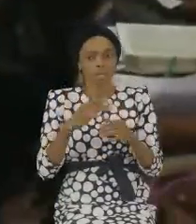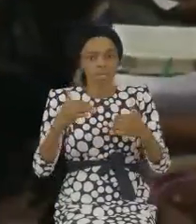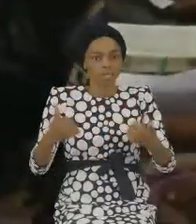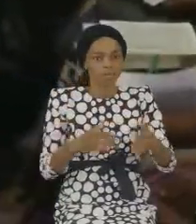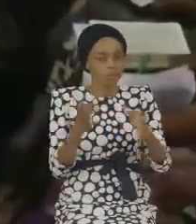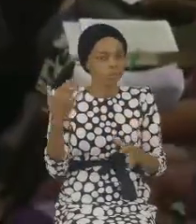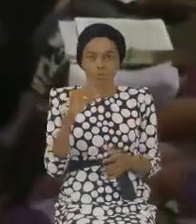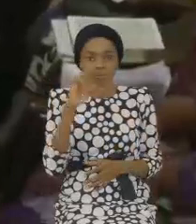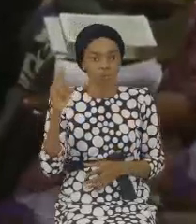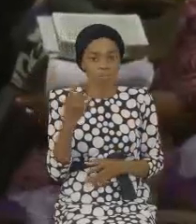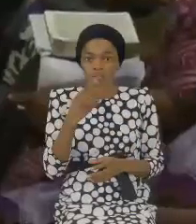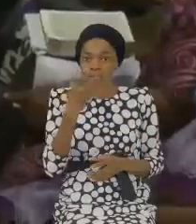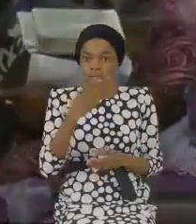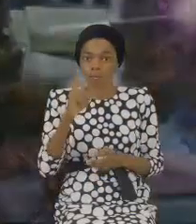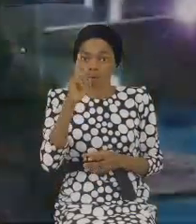of